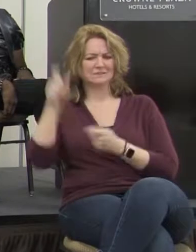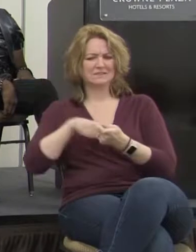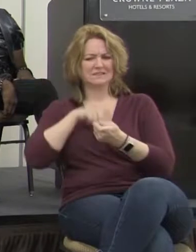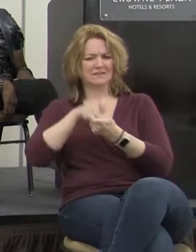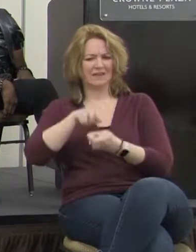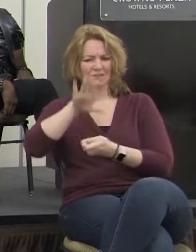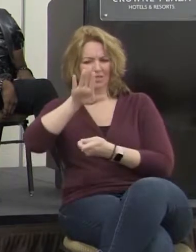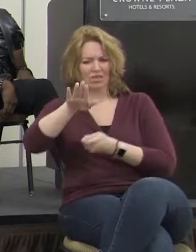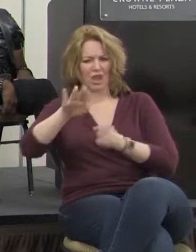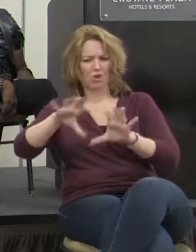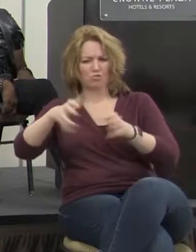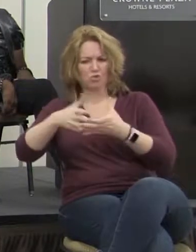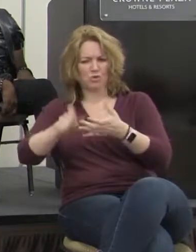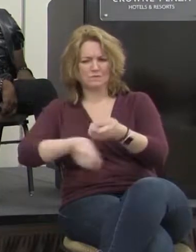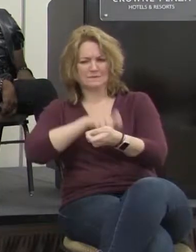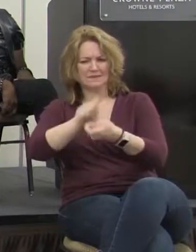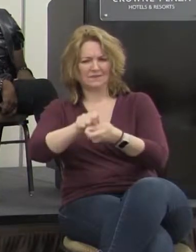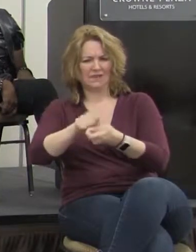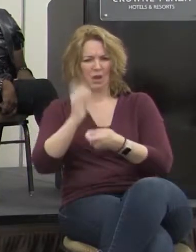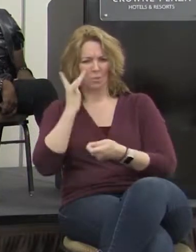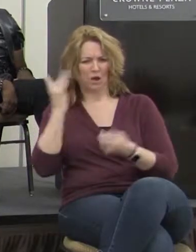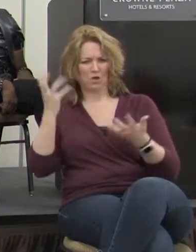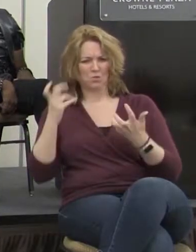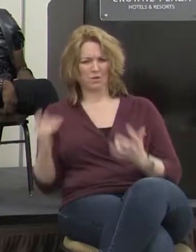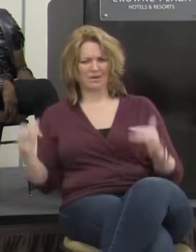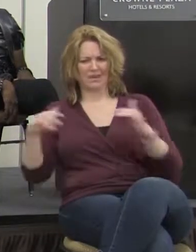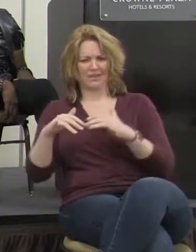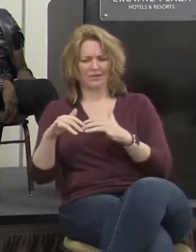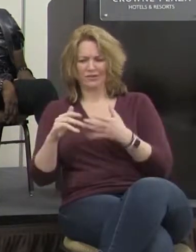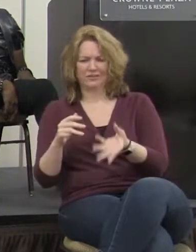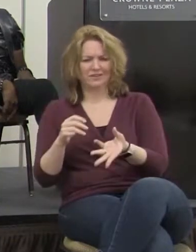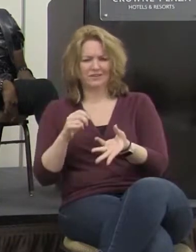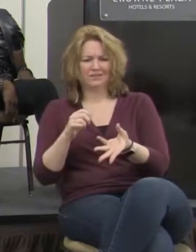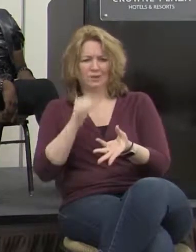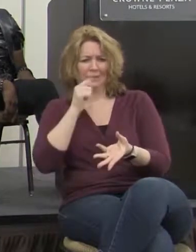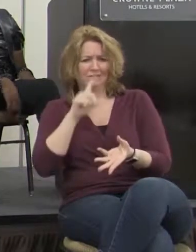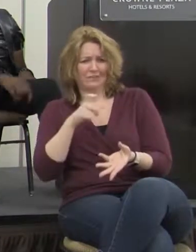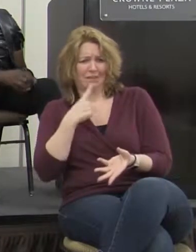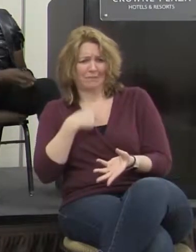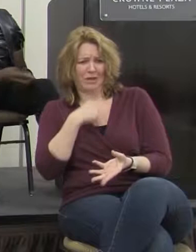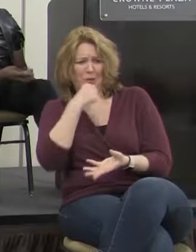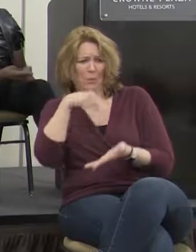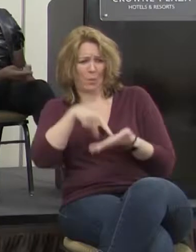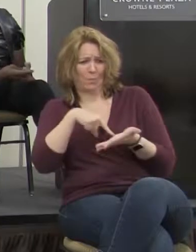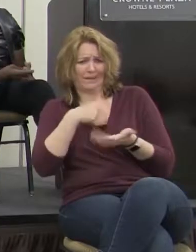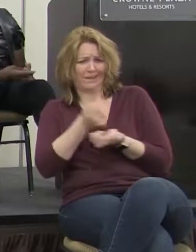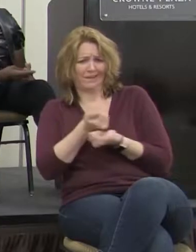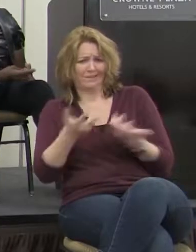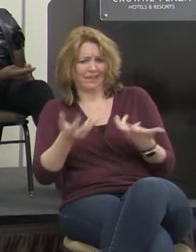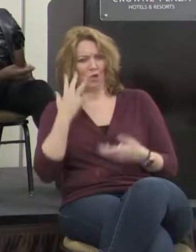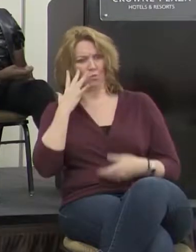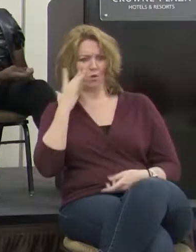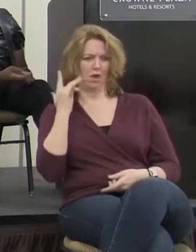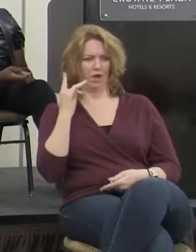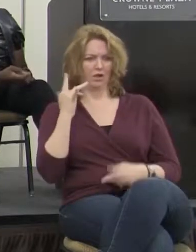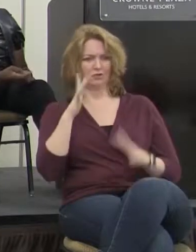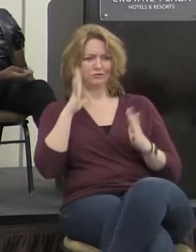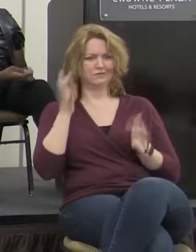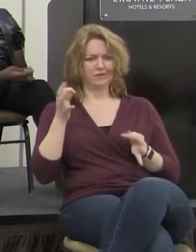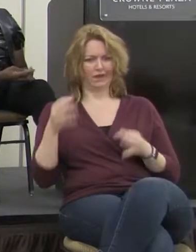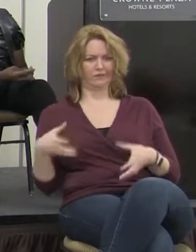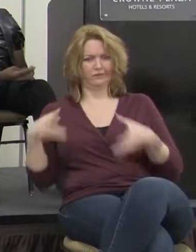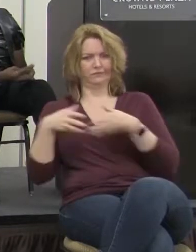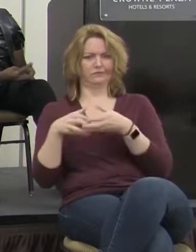them. And the reasons that you want to gather don't have to be explained to me. You don't owe me an explanation for why you choose